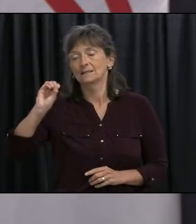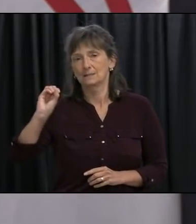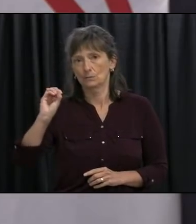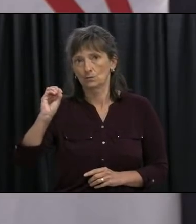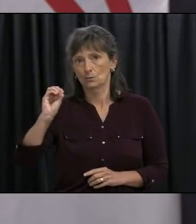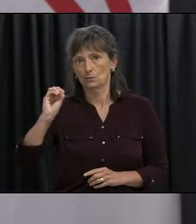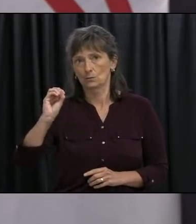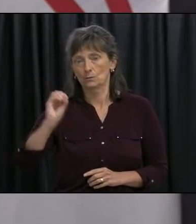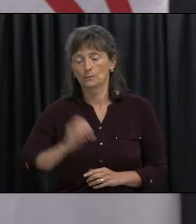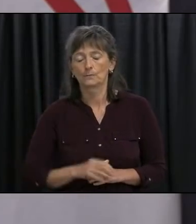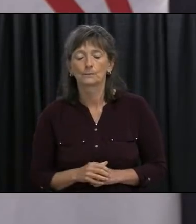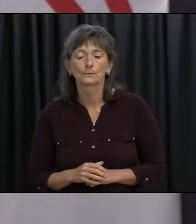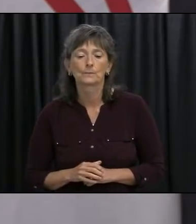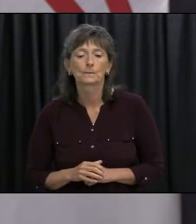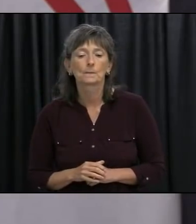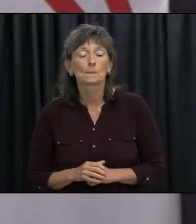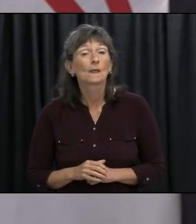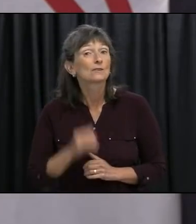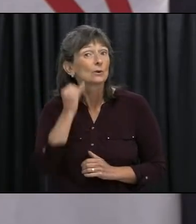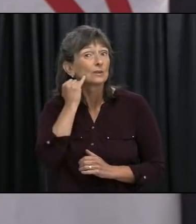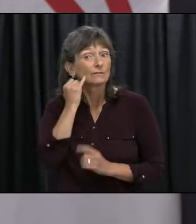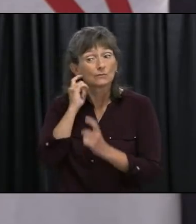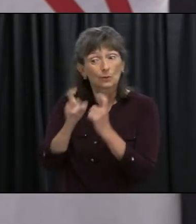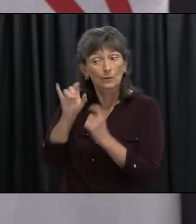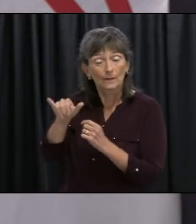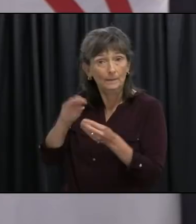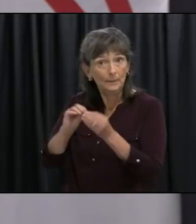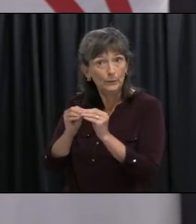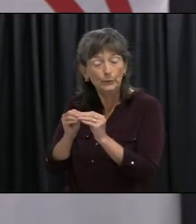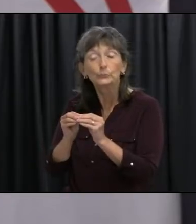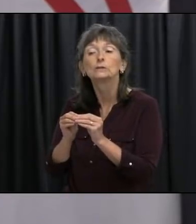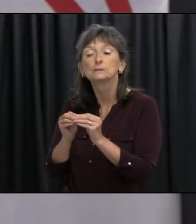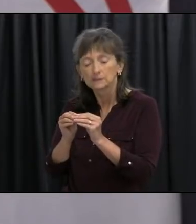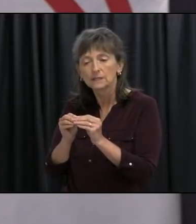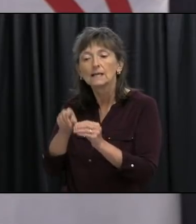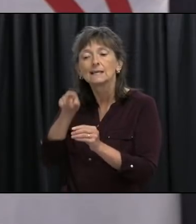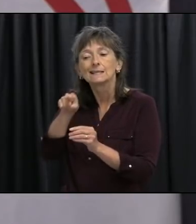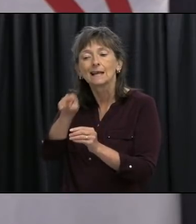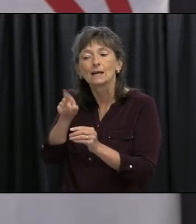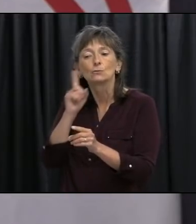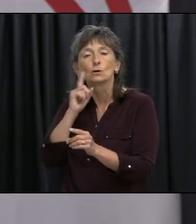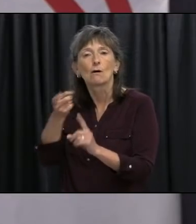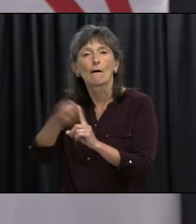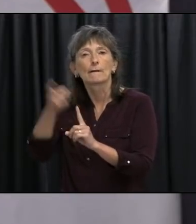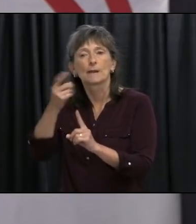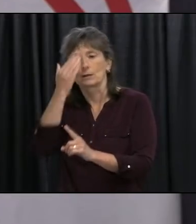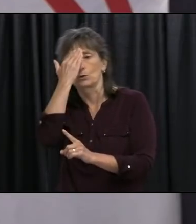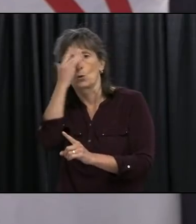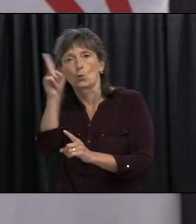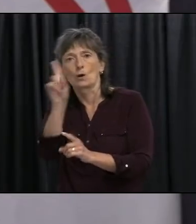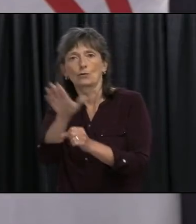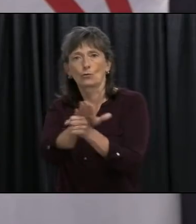1-888-709-7090. So this is how it works. If you call that number, the system itself will detect a region where you are located and connect you with one of